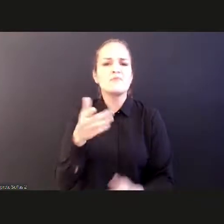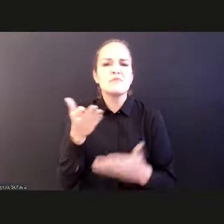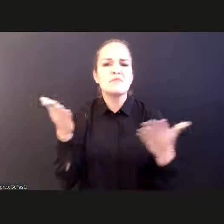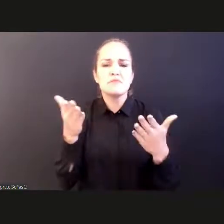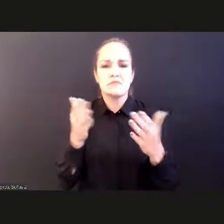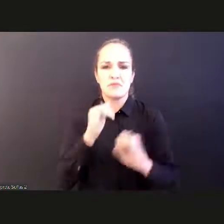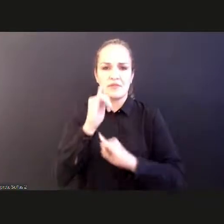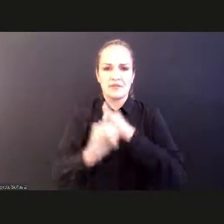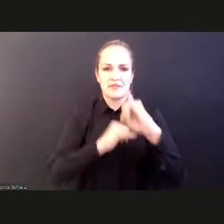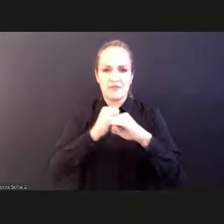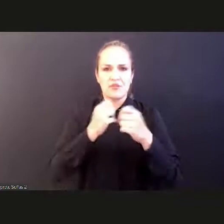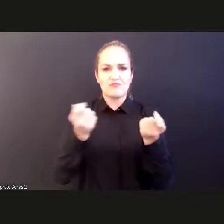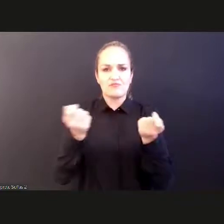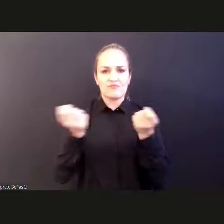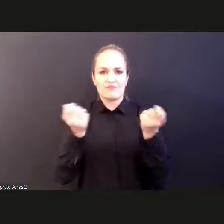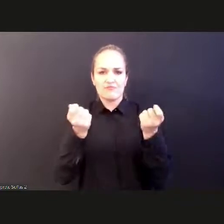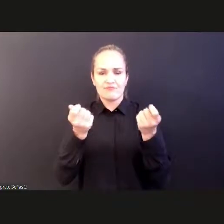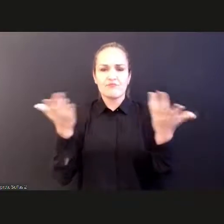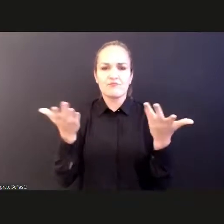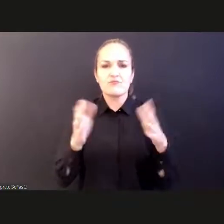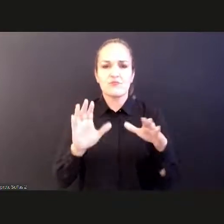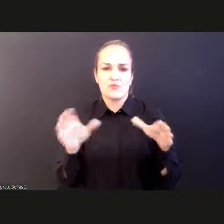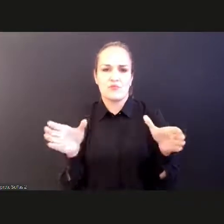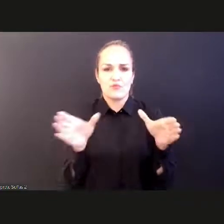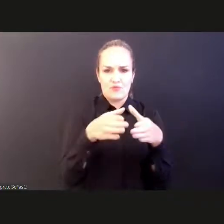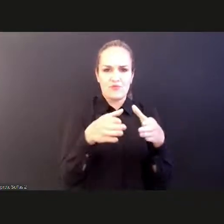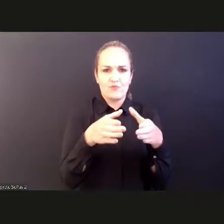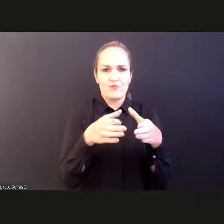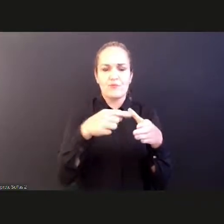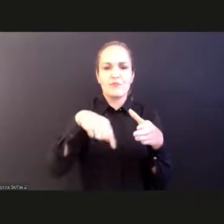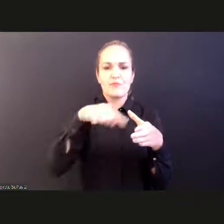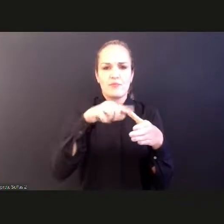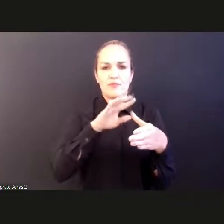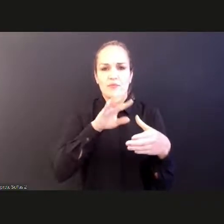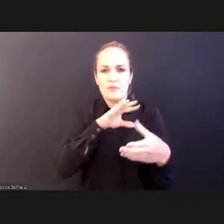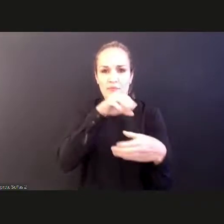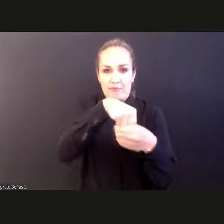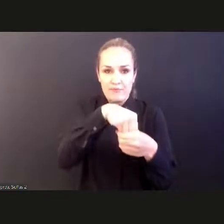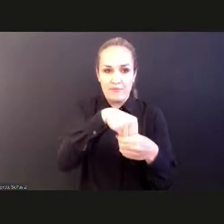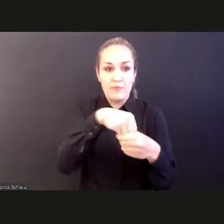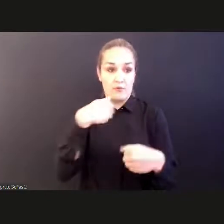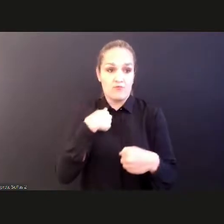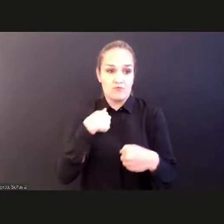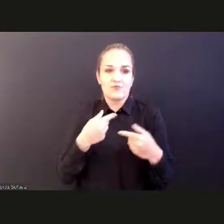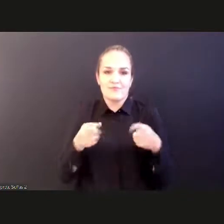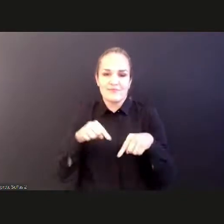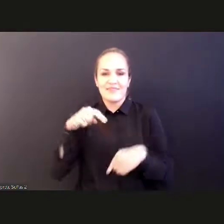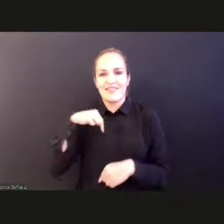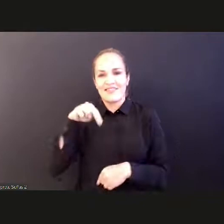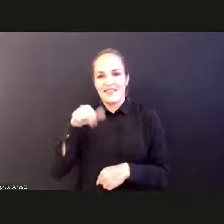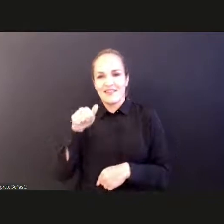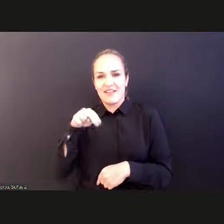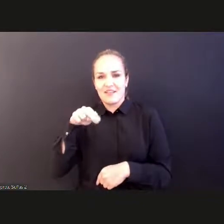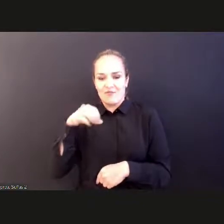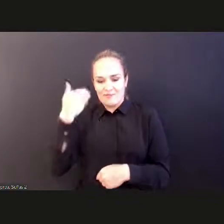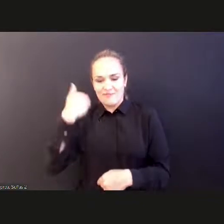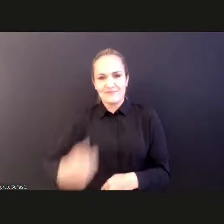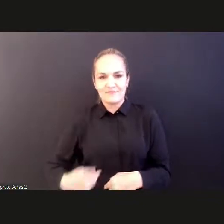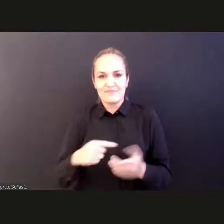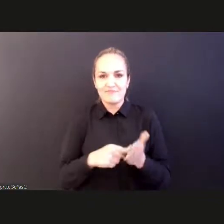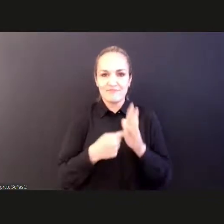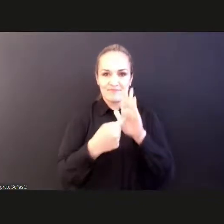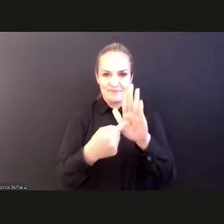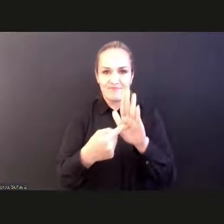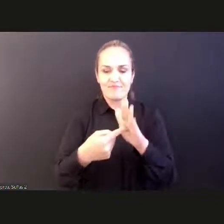and Integration Division, of which I am also a member. My name is Nano Mulder, and I'm heading the International Trade Unit within